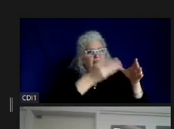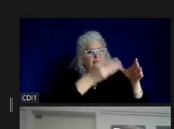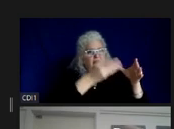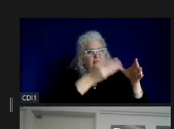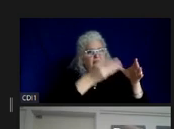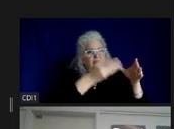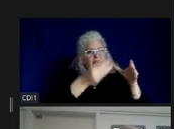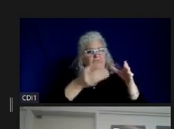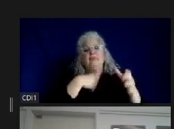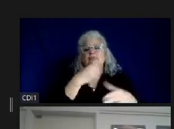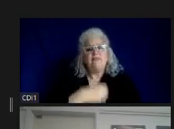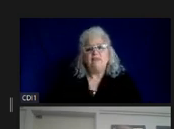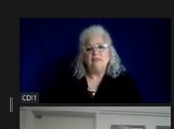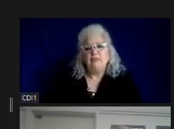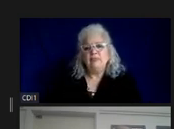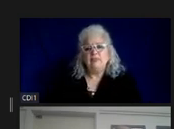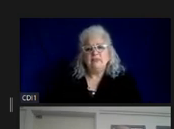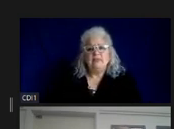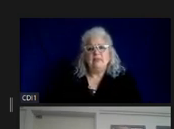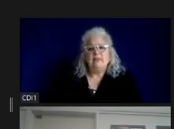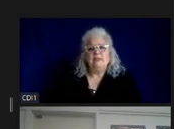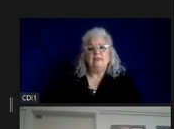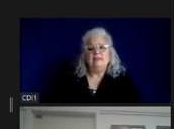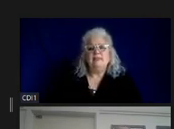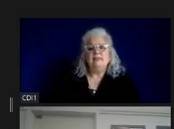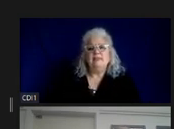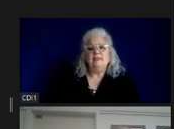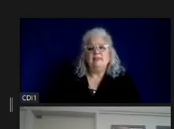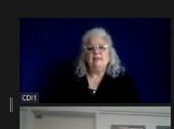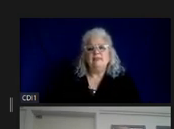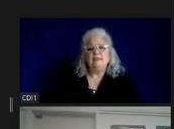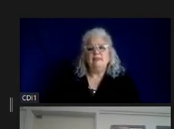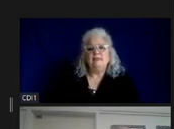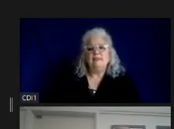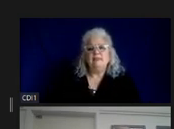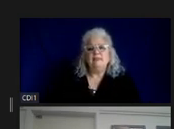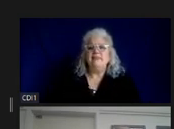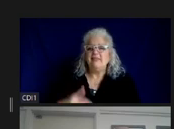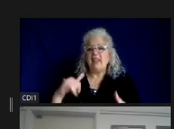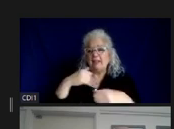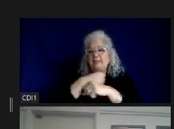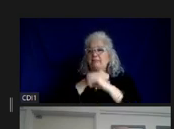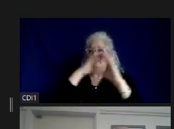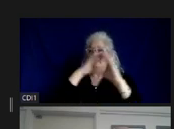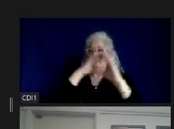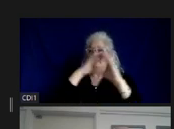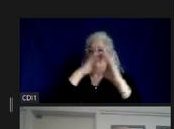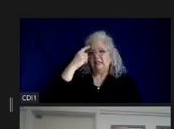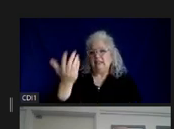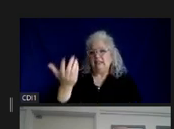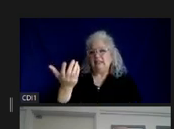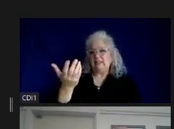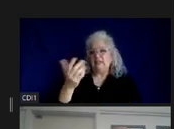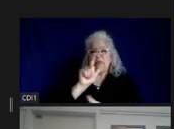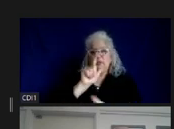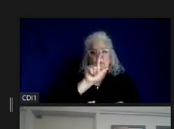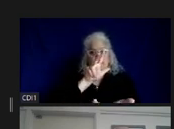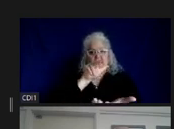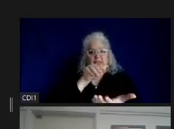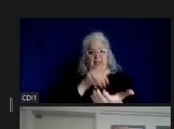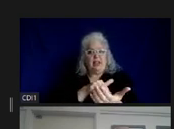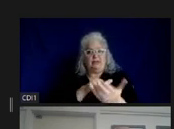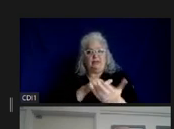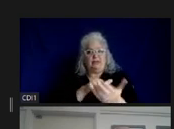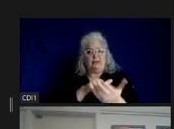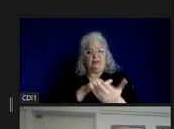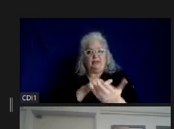range. So it makes sense. So it's 23,000. This is roughly 10%, a little less than 10% of the county. So